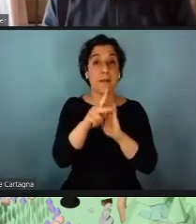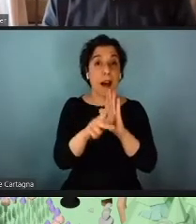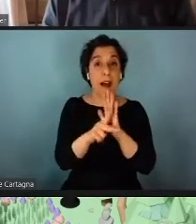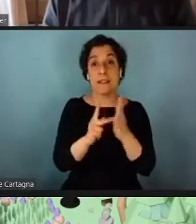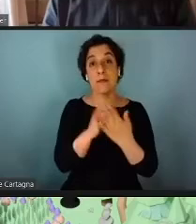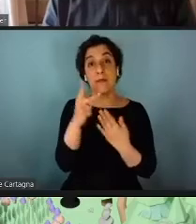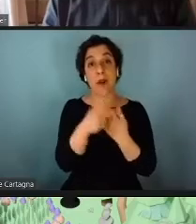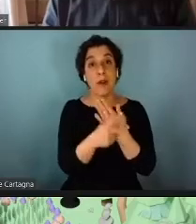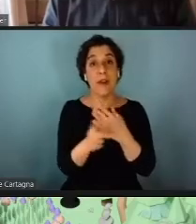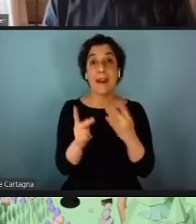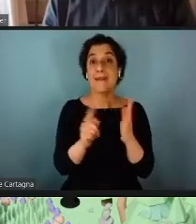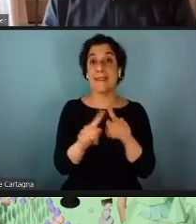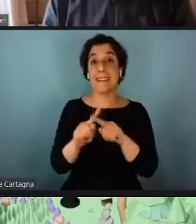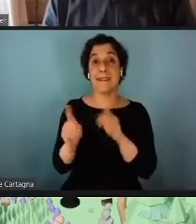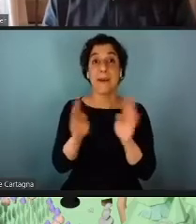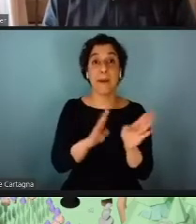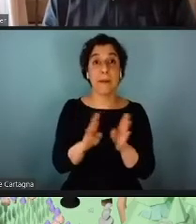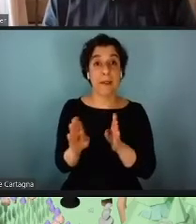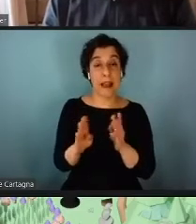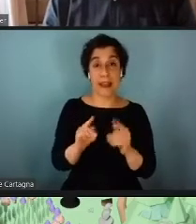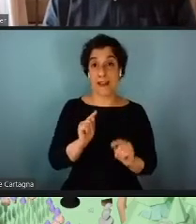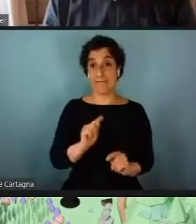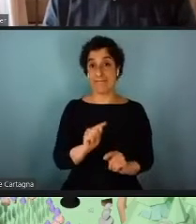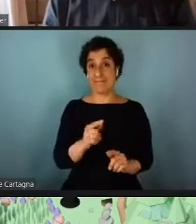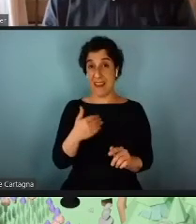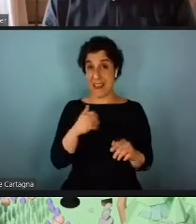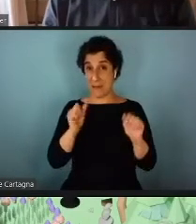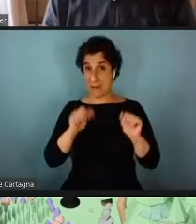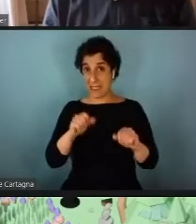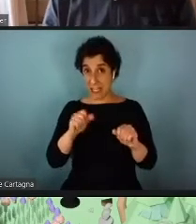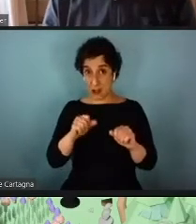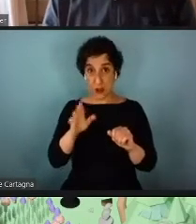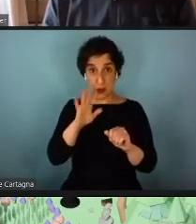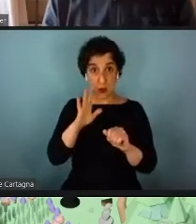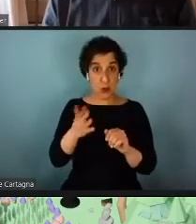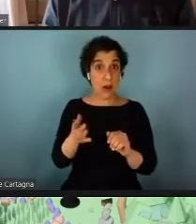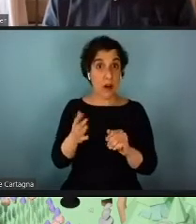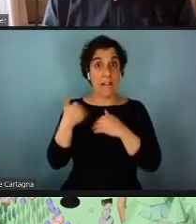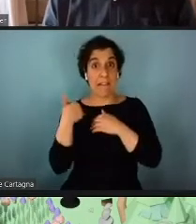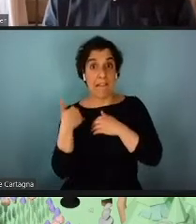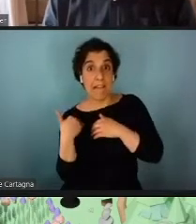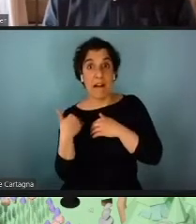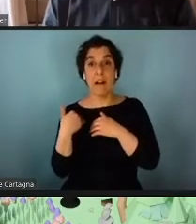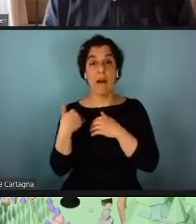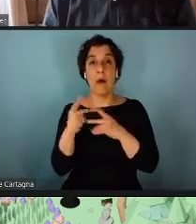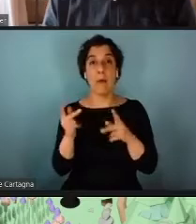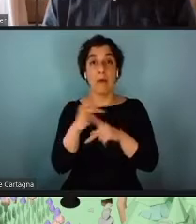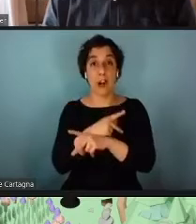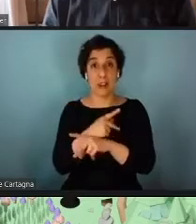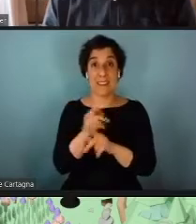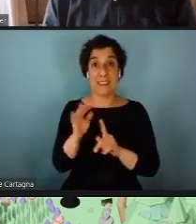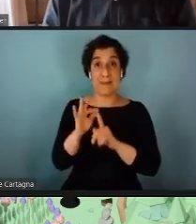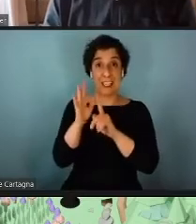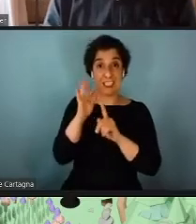initiative that has the potential to exacerbate any burden, especially on a community